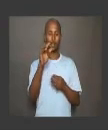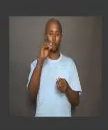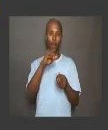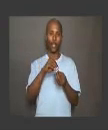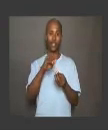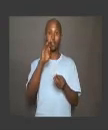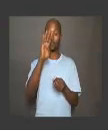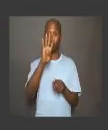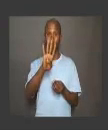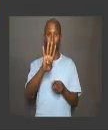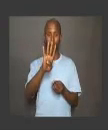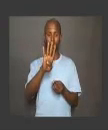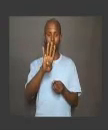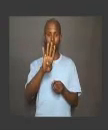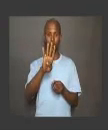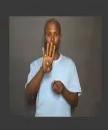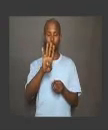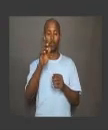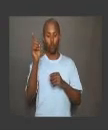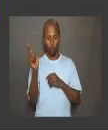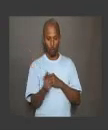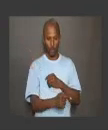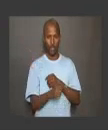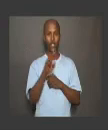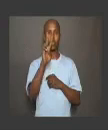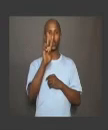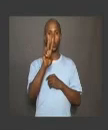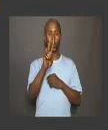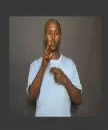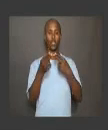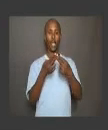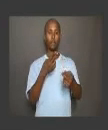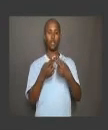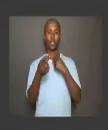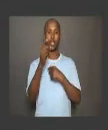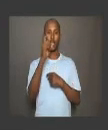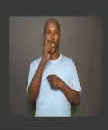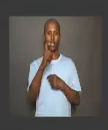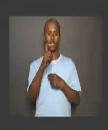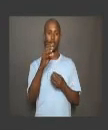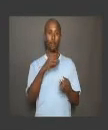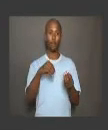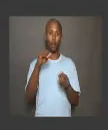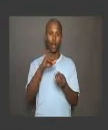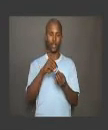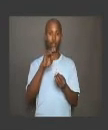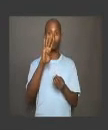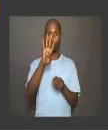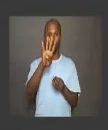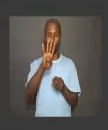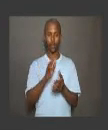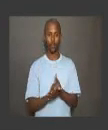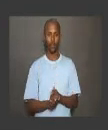plus 4 over 2 times x plus 4.